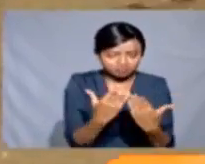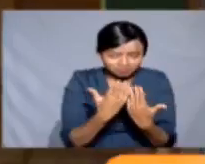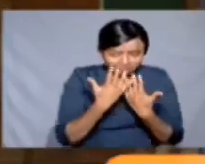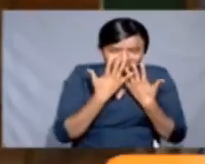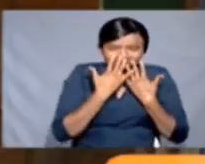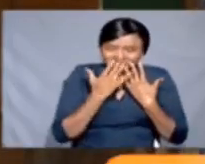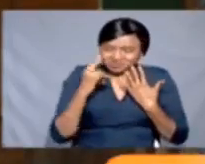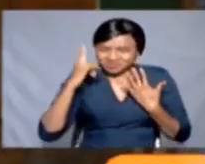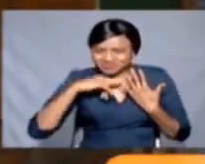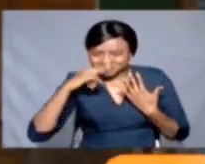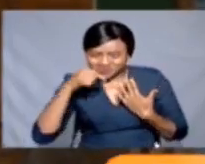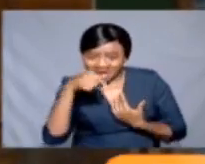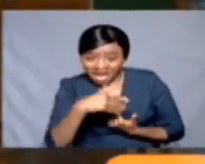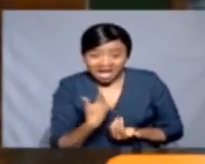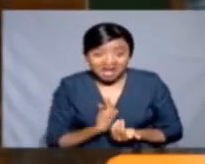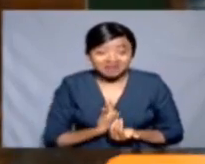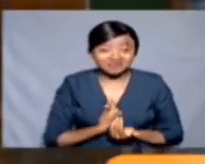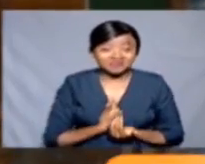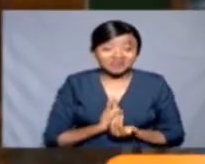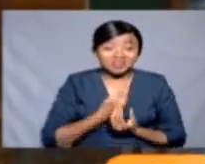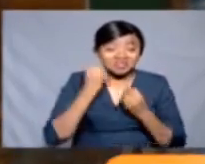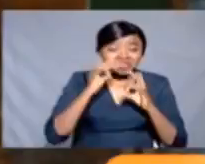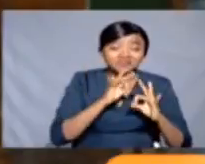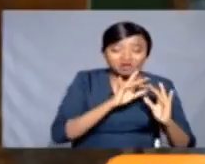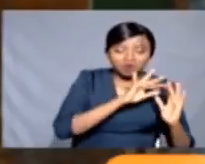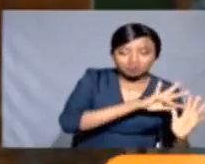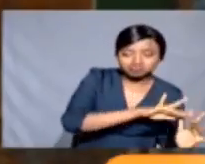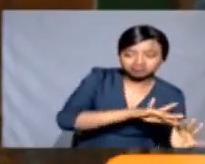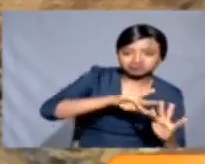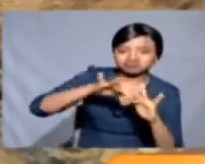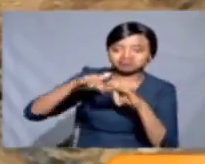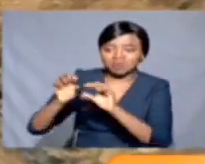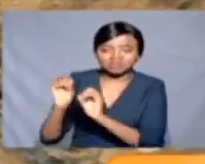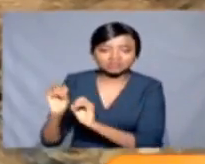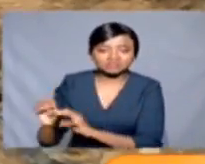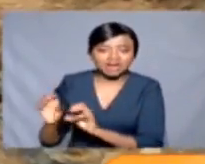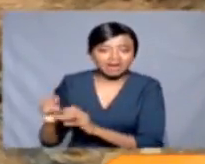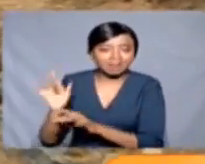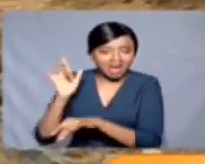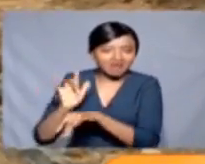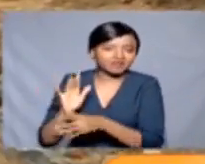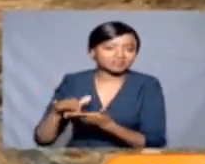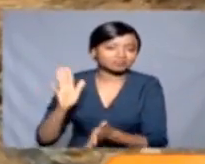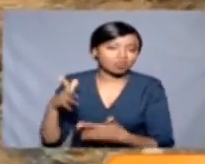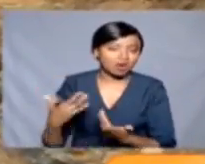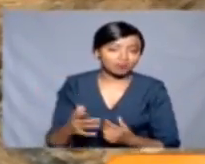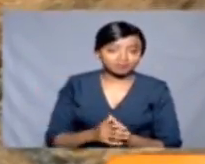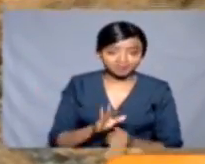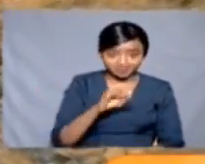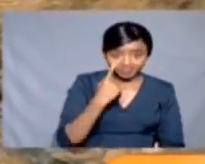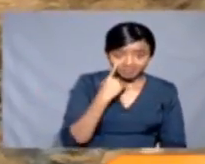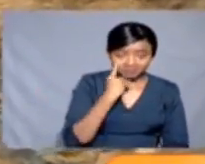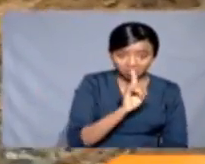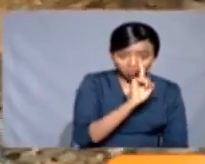toxins from the dam site blows all the way into the slum. We are looking at this. You said